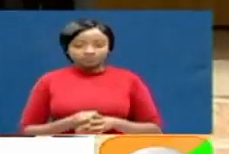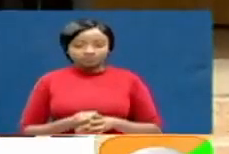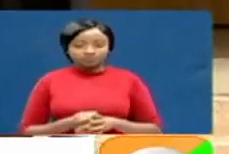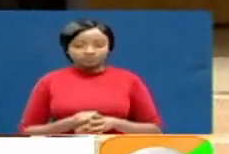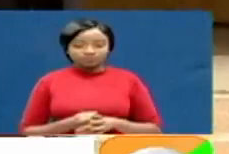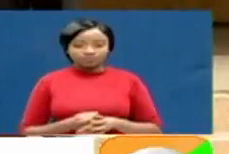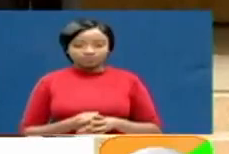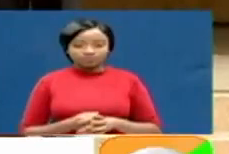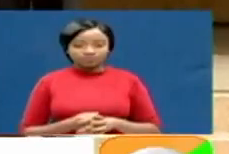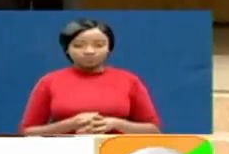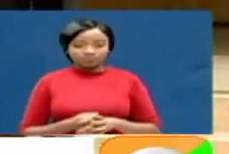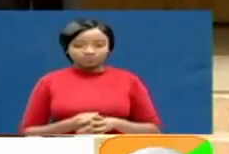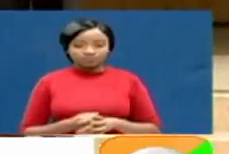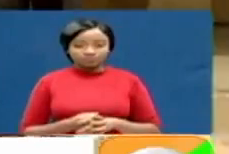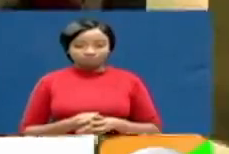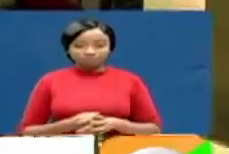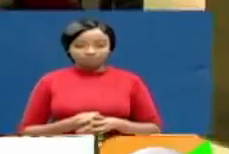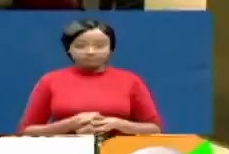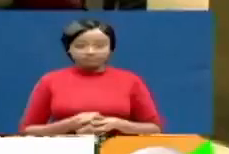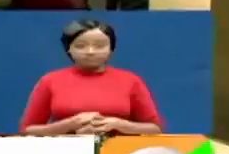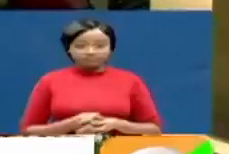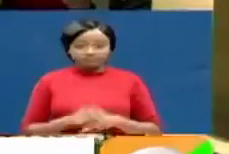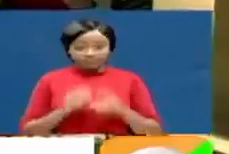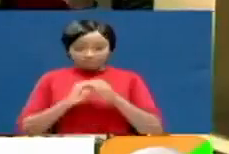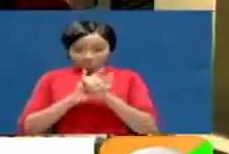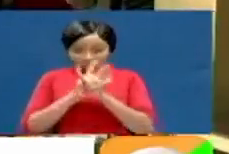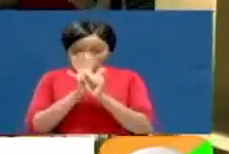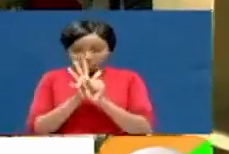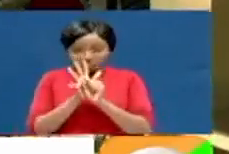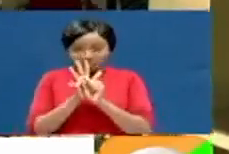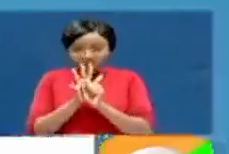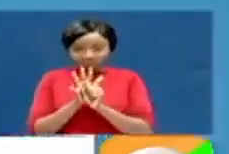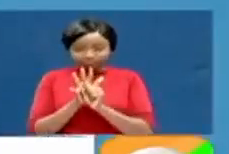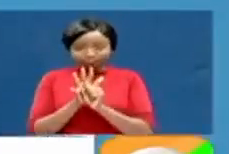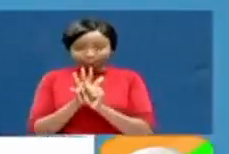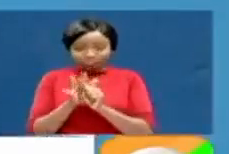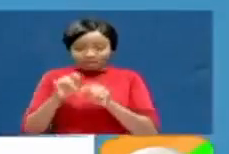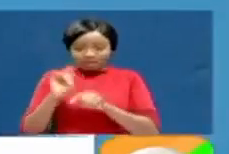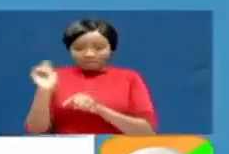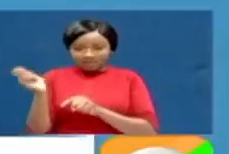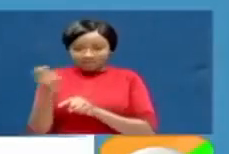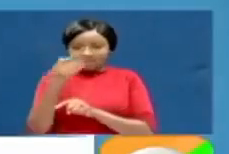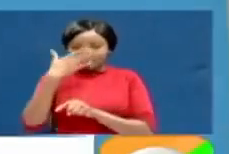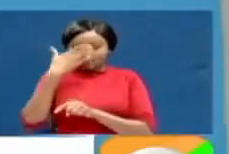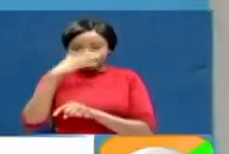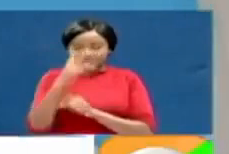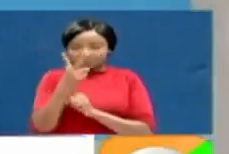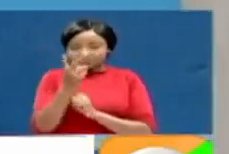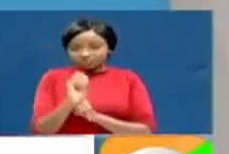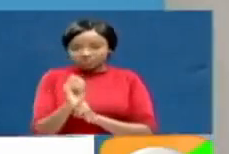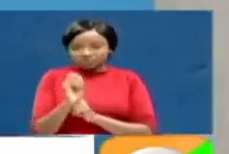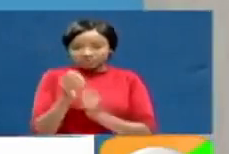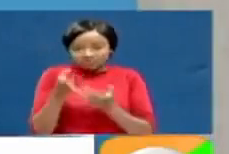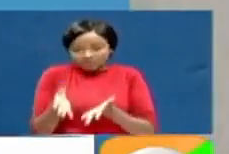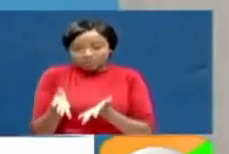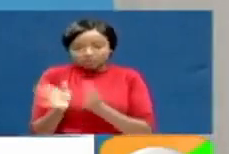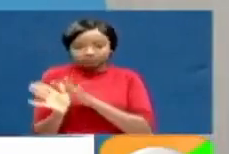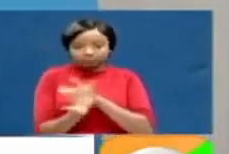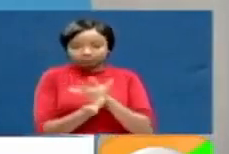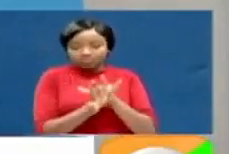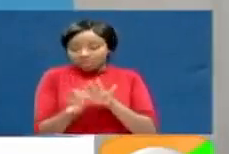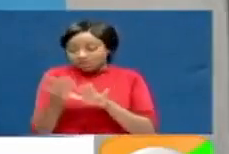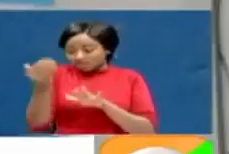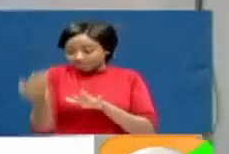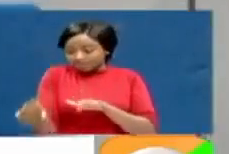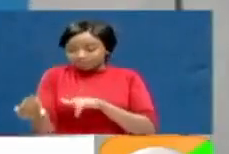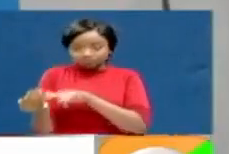of COVID-19 was reported in Kenya, and the virus marked a new first, the youngest person to die from the disease in the country, a